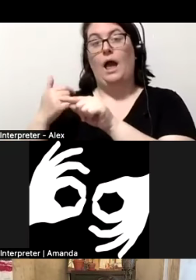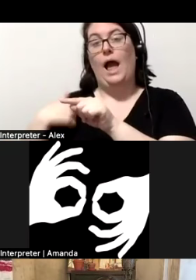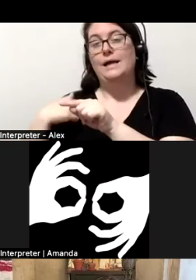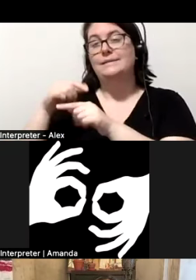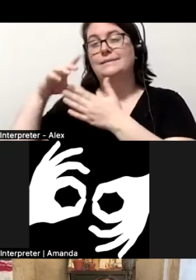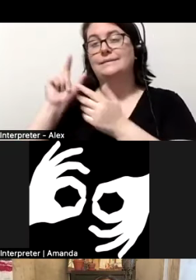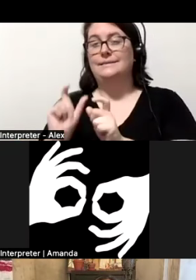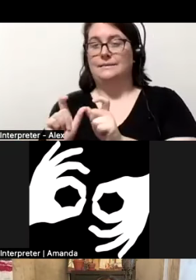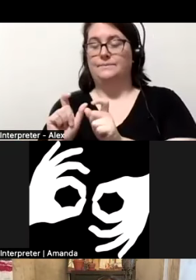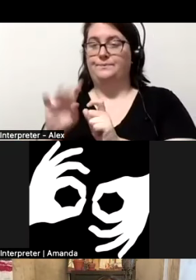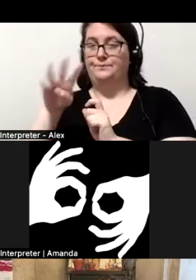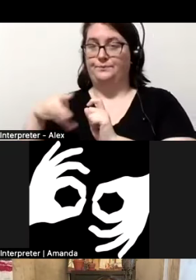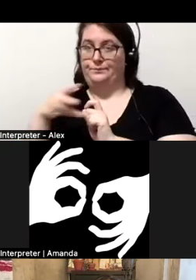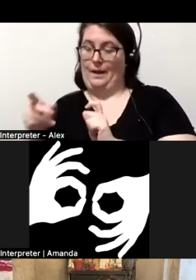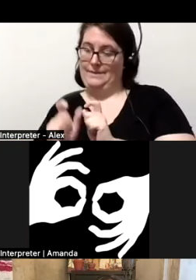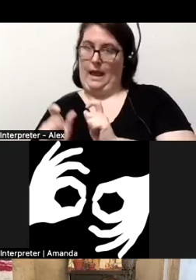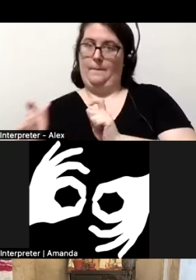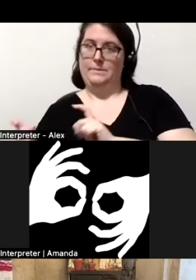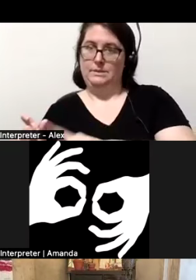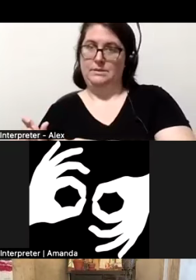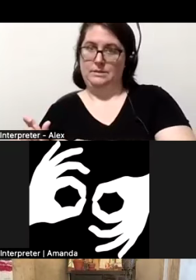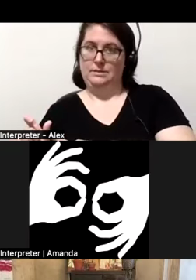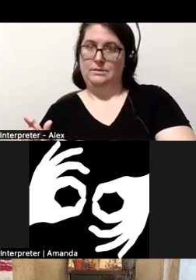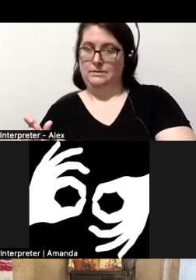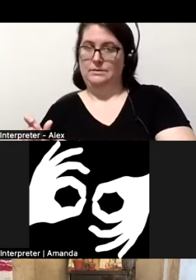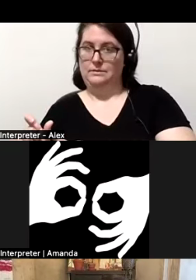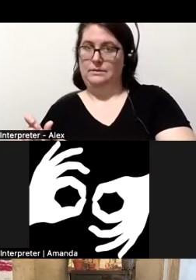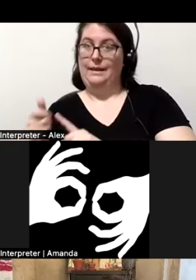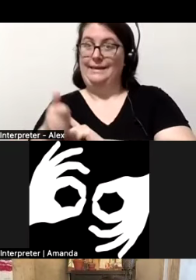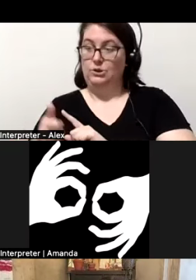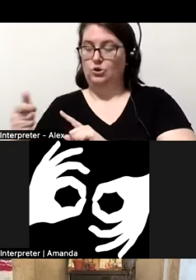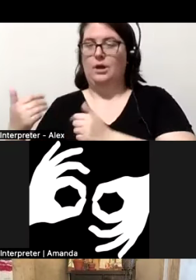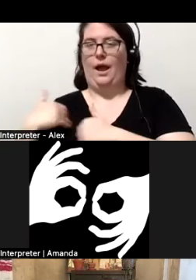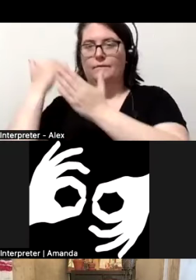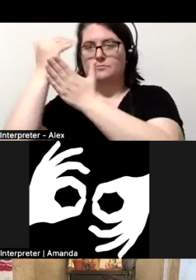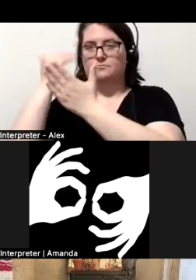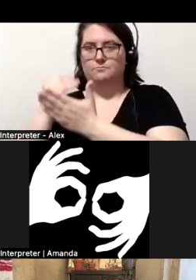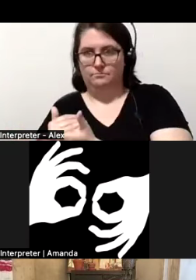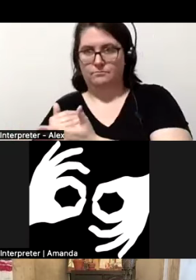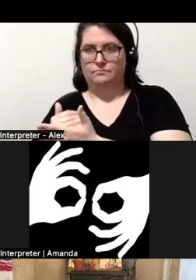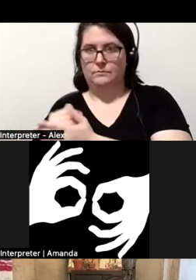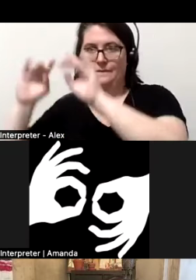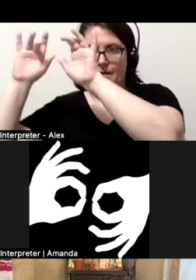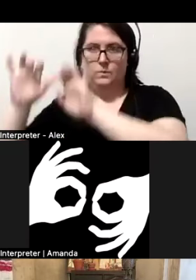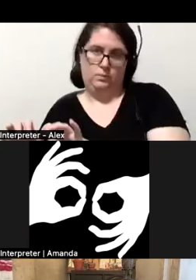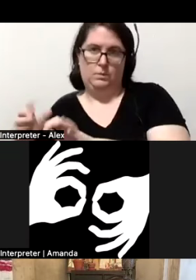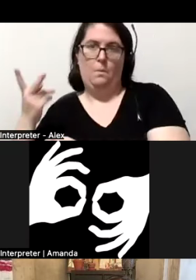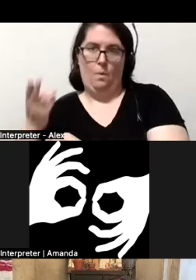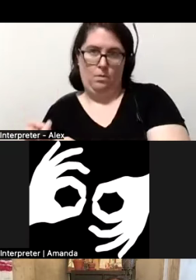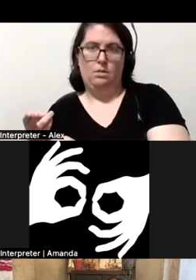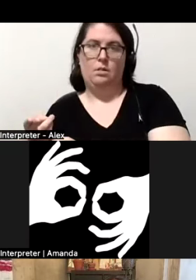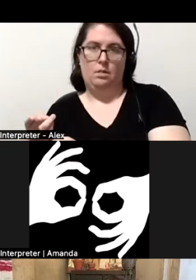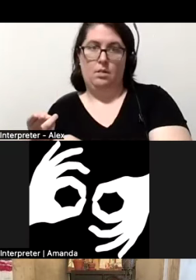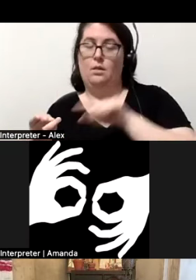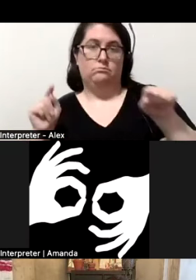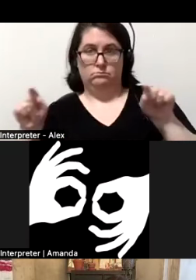both lists, and there's instructions for each on the respective tabs. And you should complete both lists in full and submit